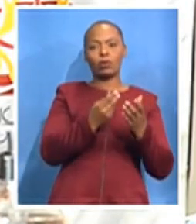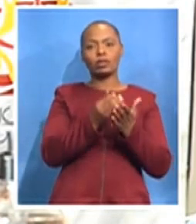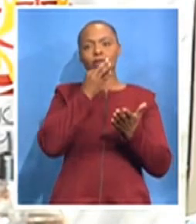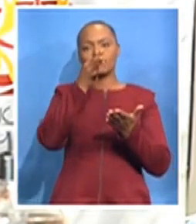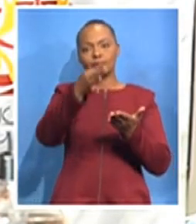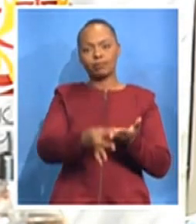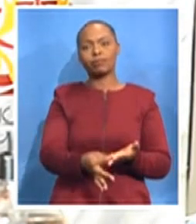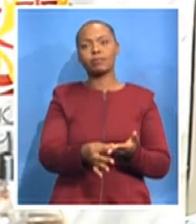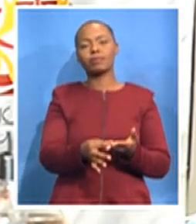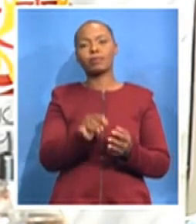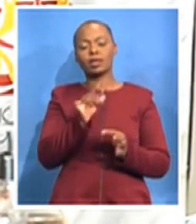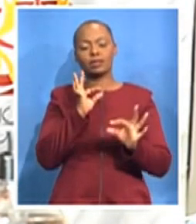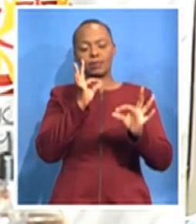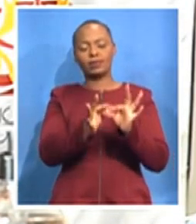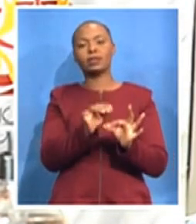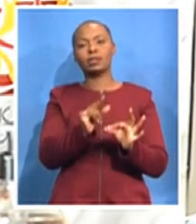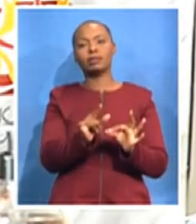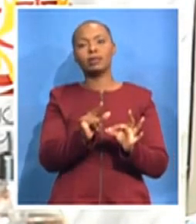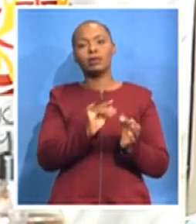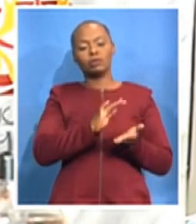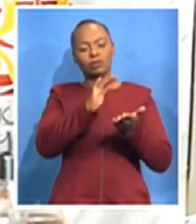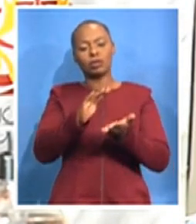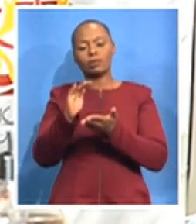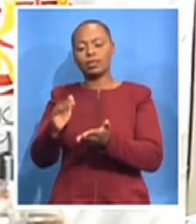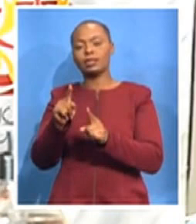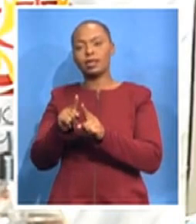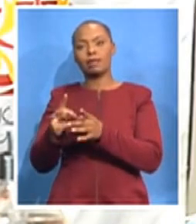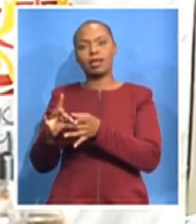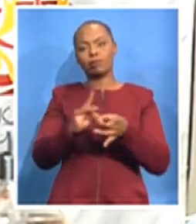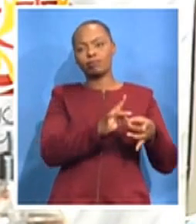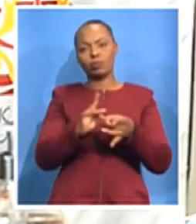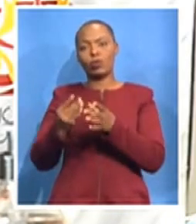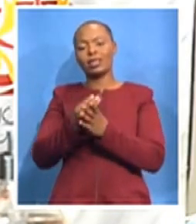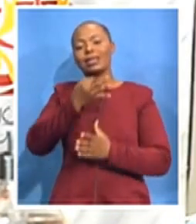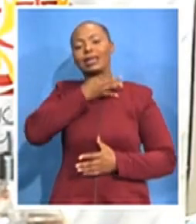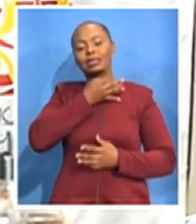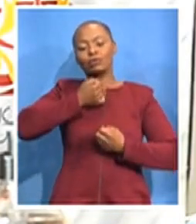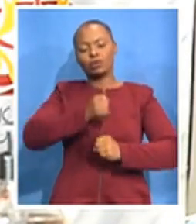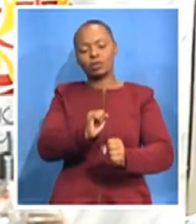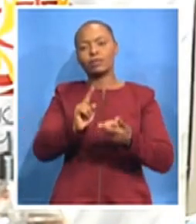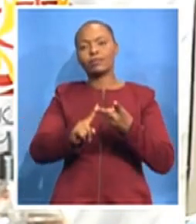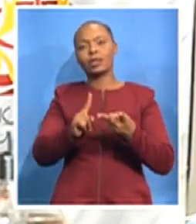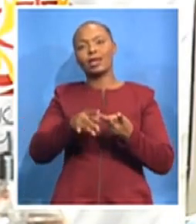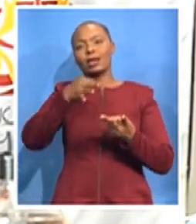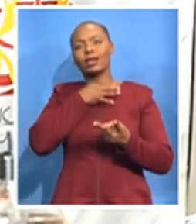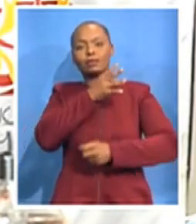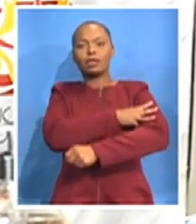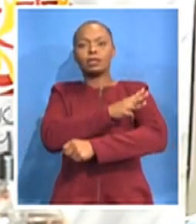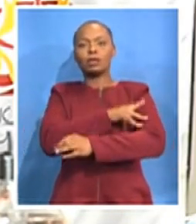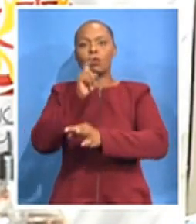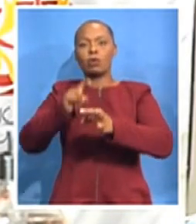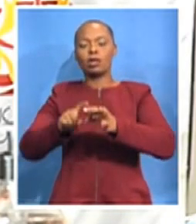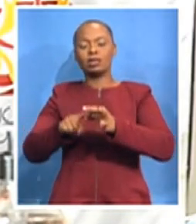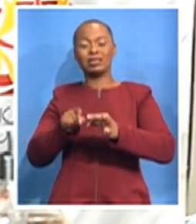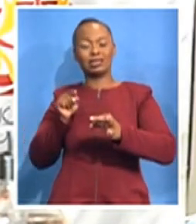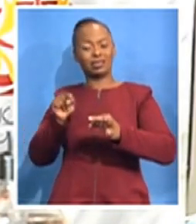the risk strategy and the work of the risk management committee, which we have found is not operational in most